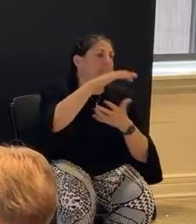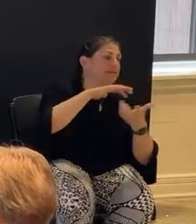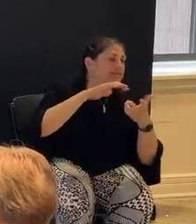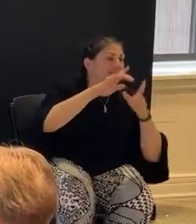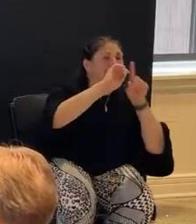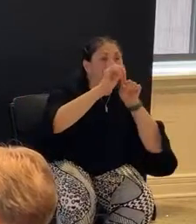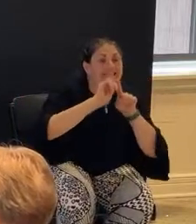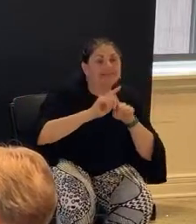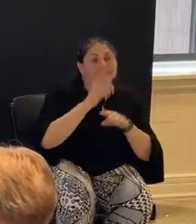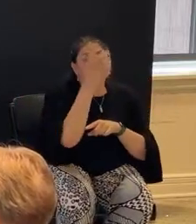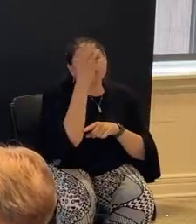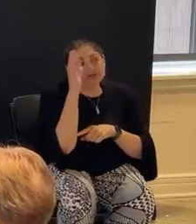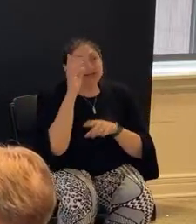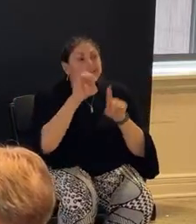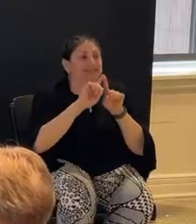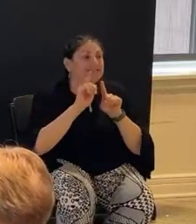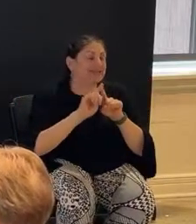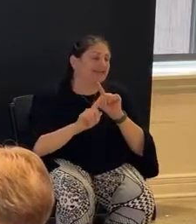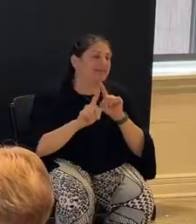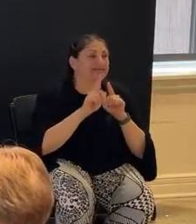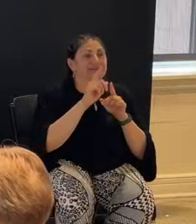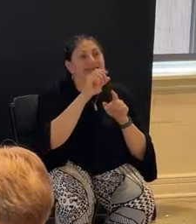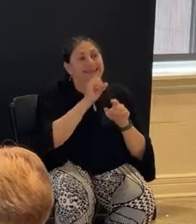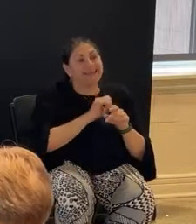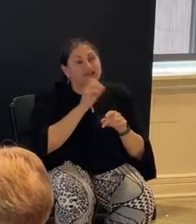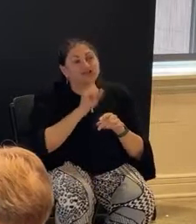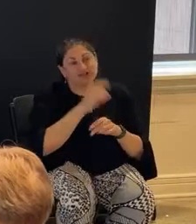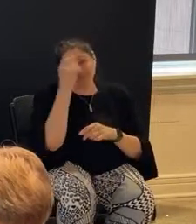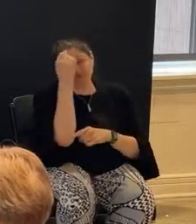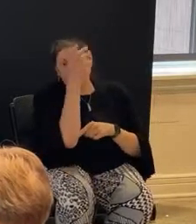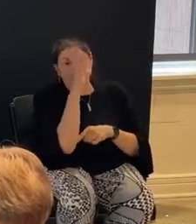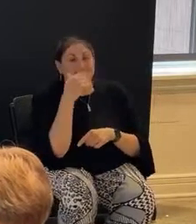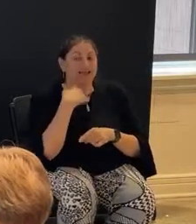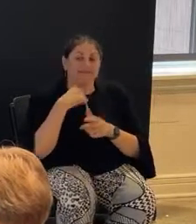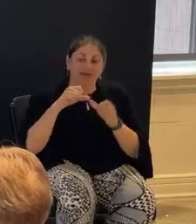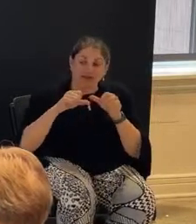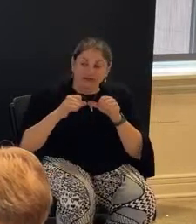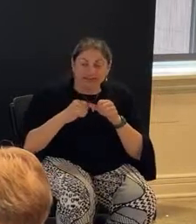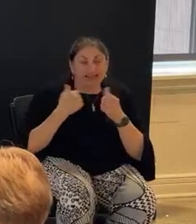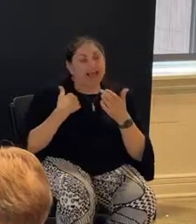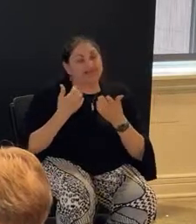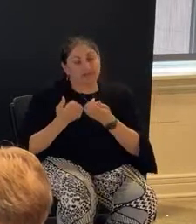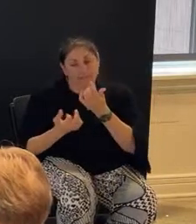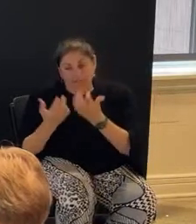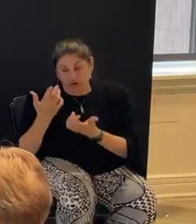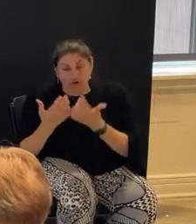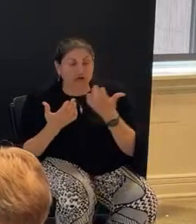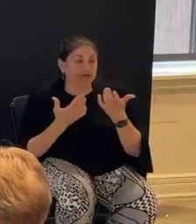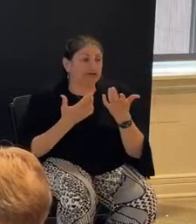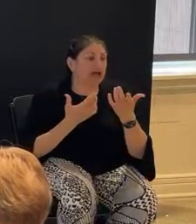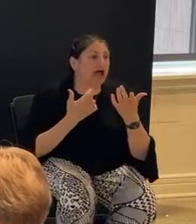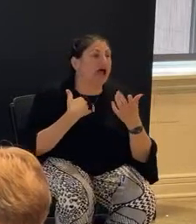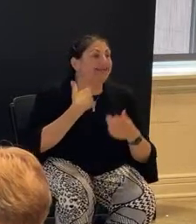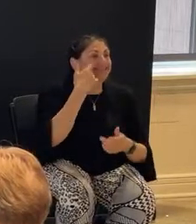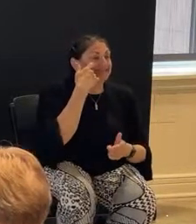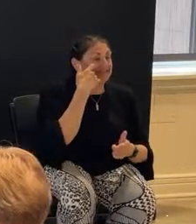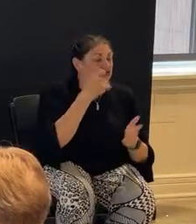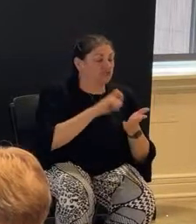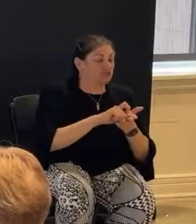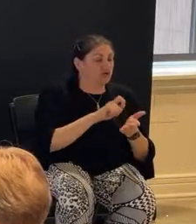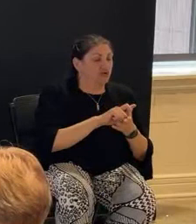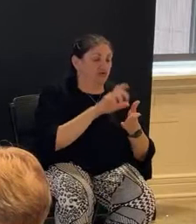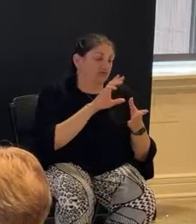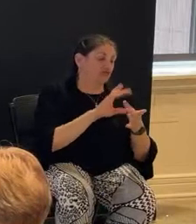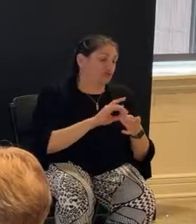different ages. There were patches that had burned. And I just did a story where I was talking to some Forest Service people about